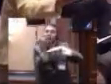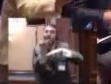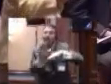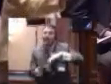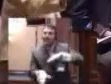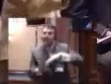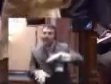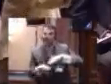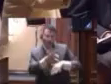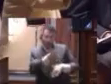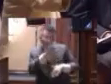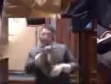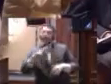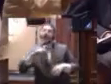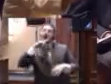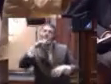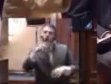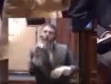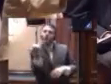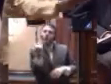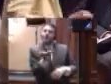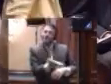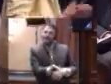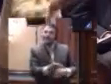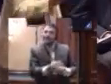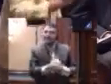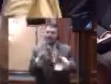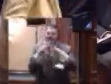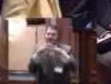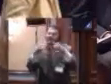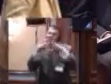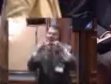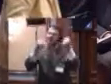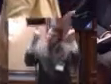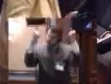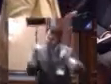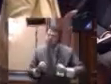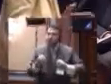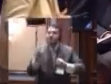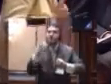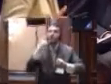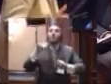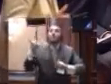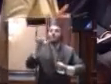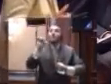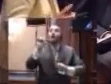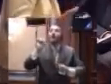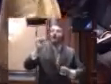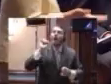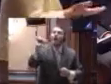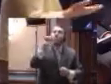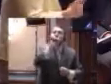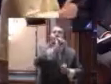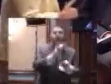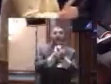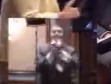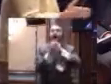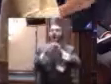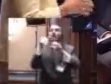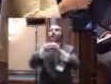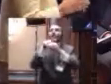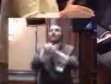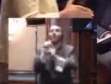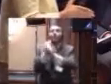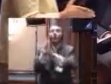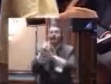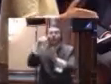do have Justice Albie Sachs here, who's a constitutional court judge, and not only that, has been involved